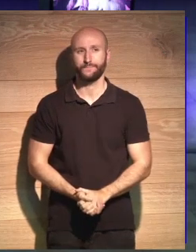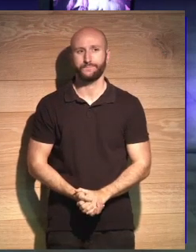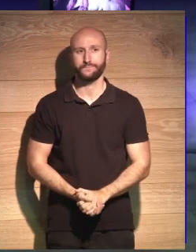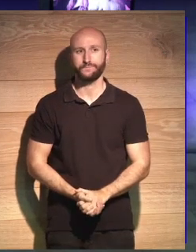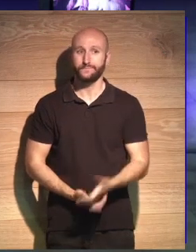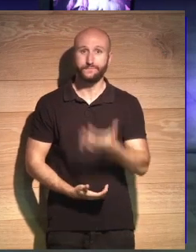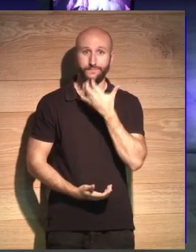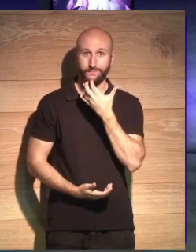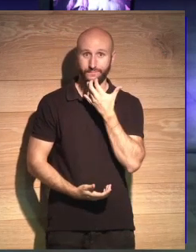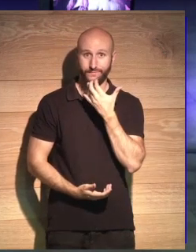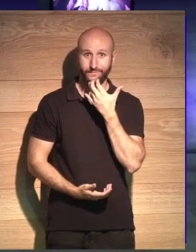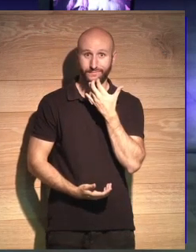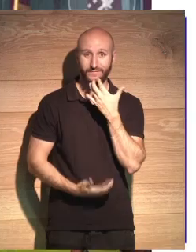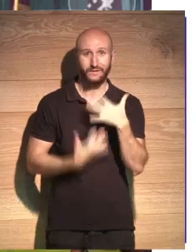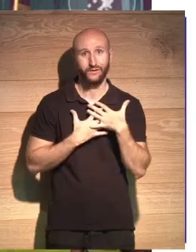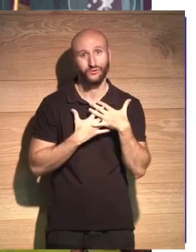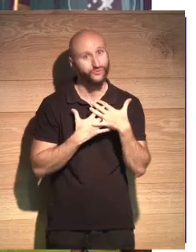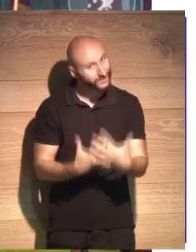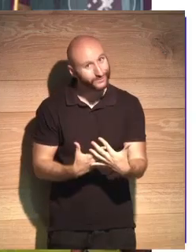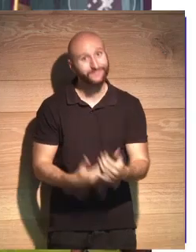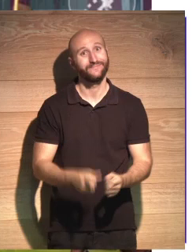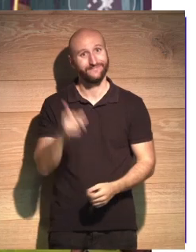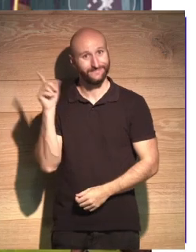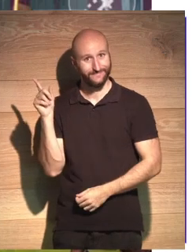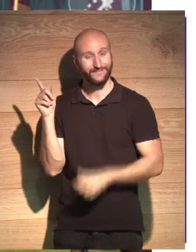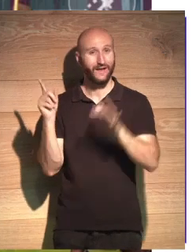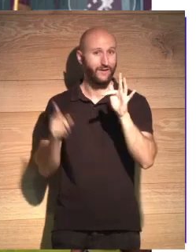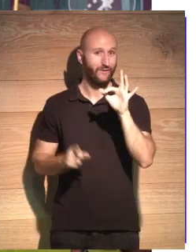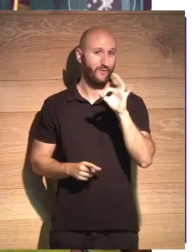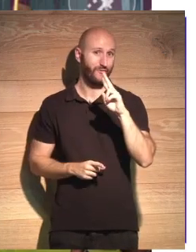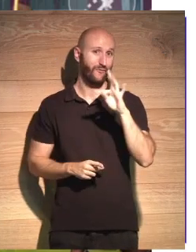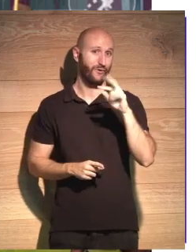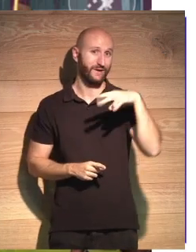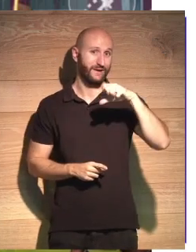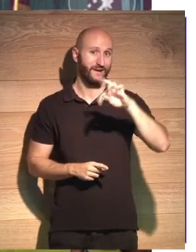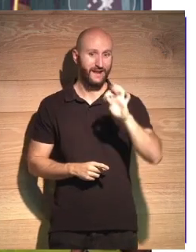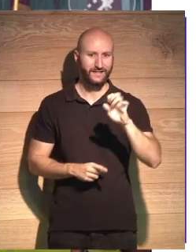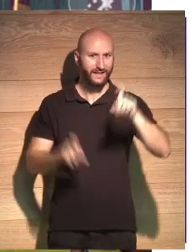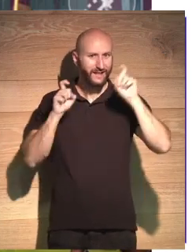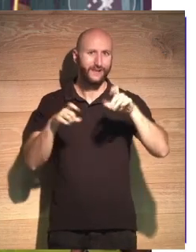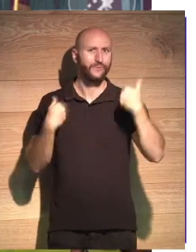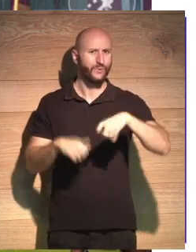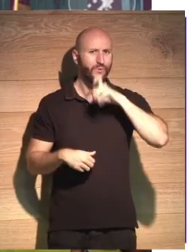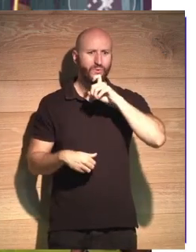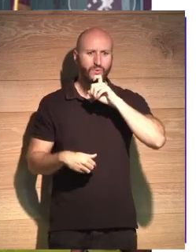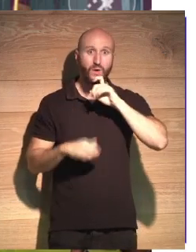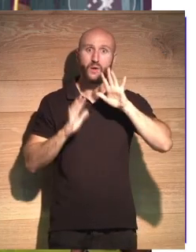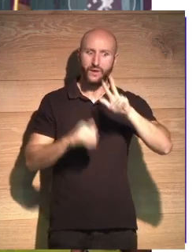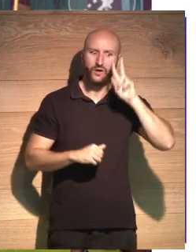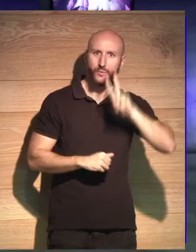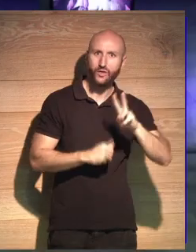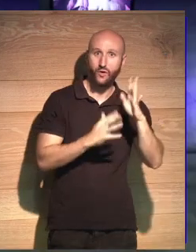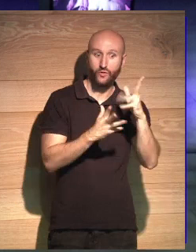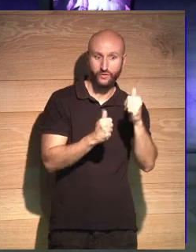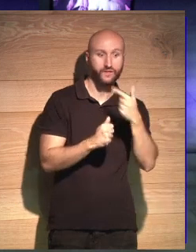game can teach you things? Well, to be honest, I find it very difficult to work with Fortnite, but